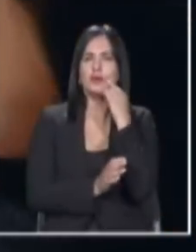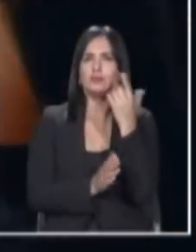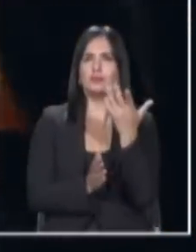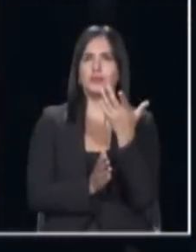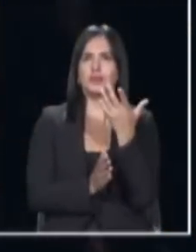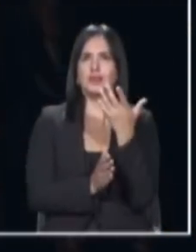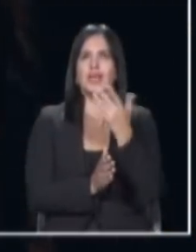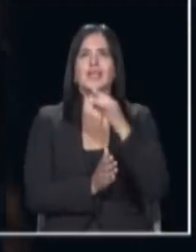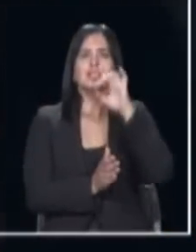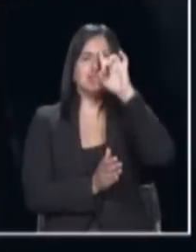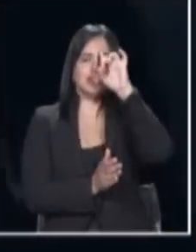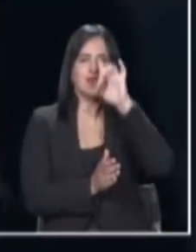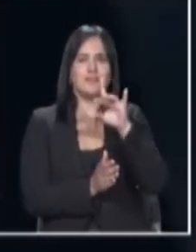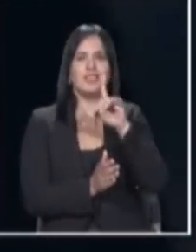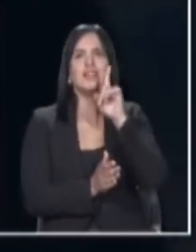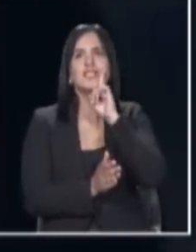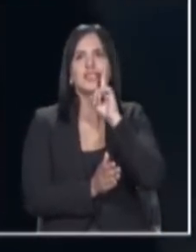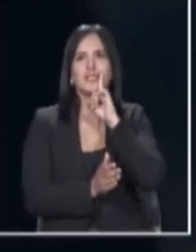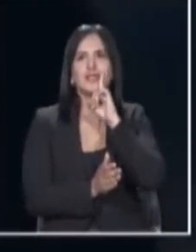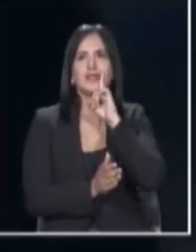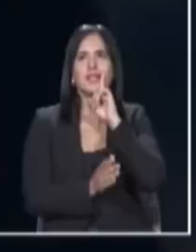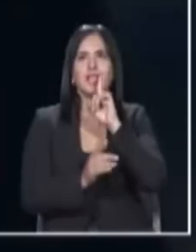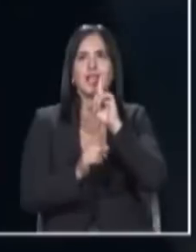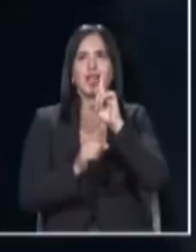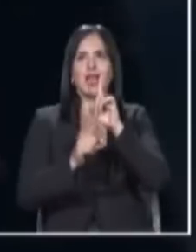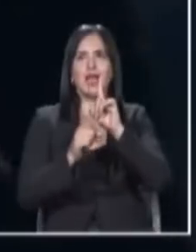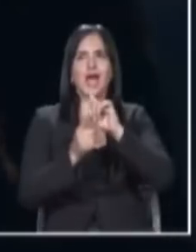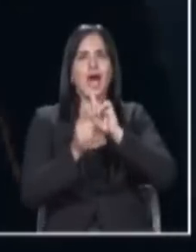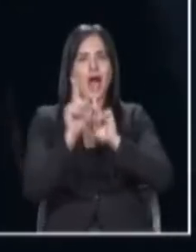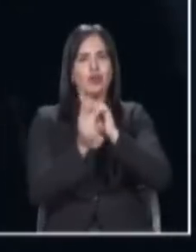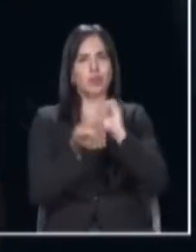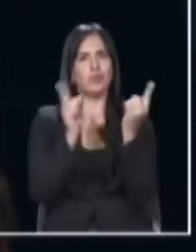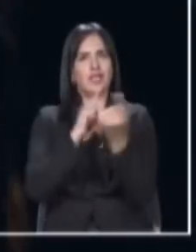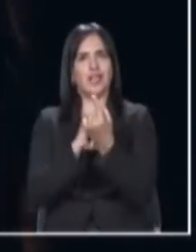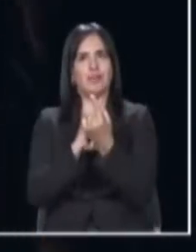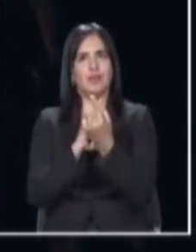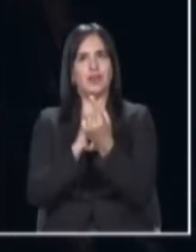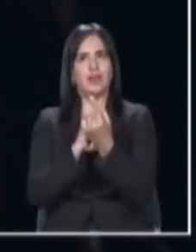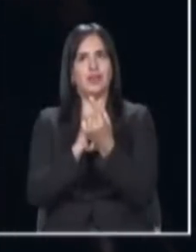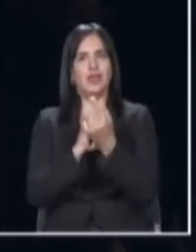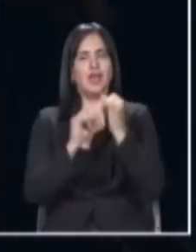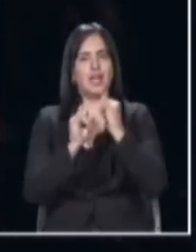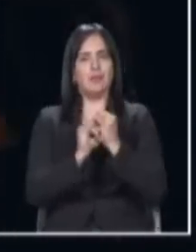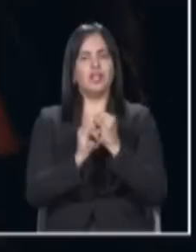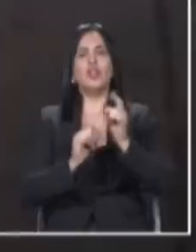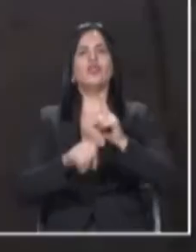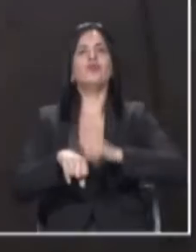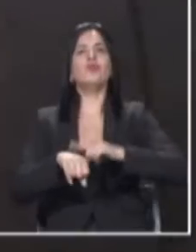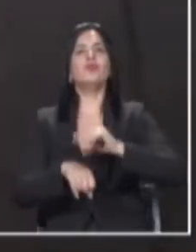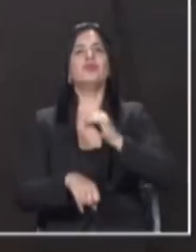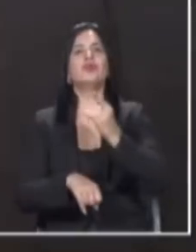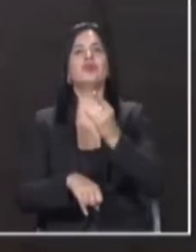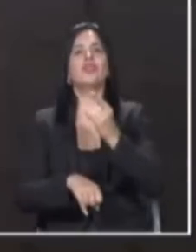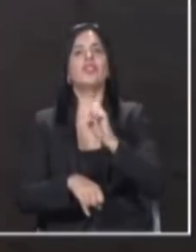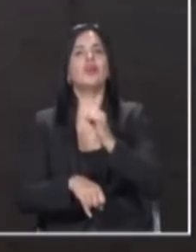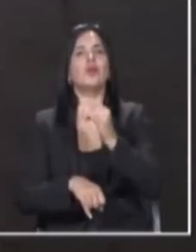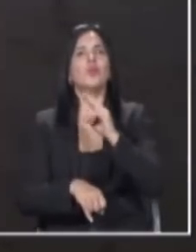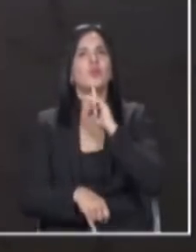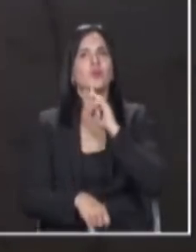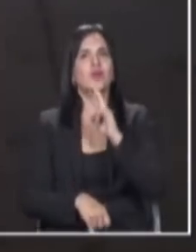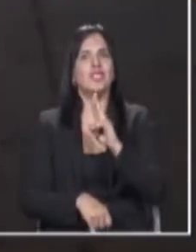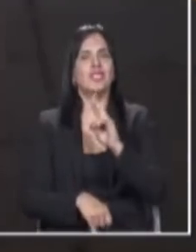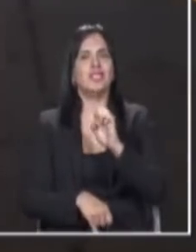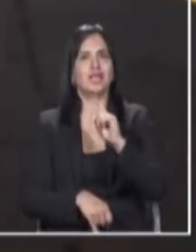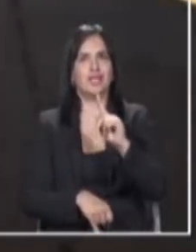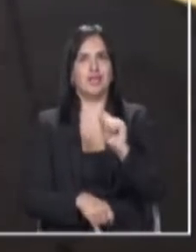it had the potential to change the way we think about the natural world it was not sudden Eureka moment but rather the result of